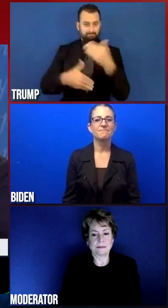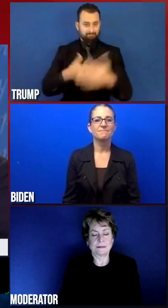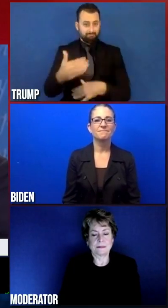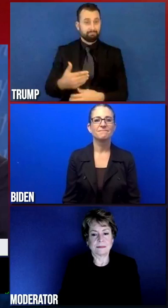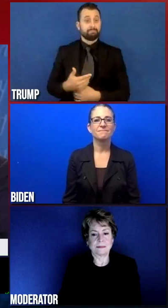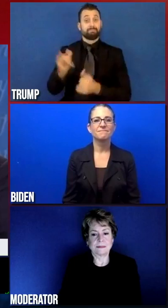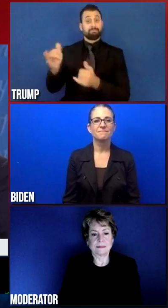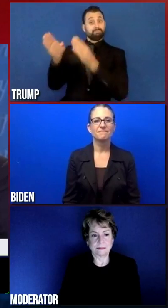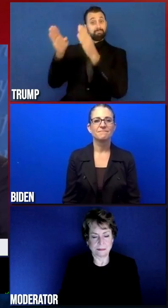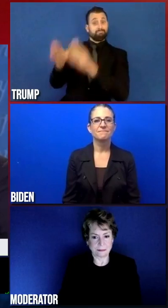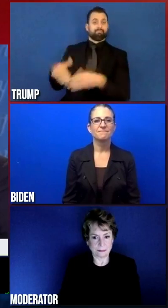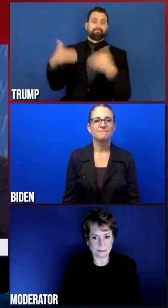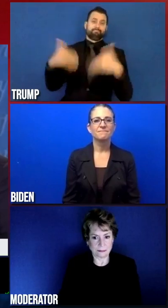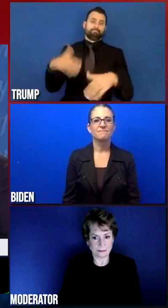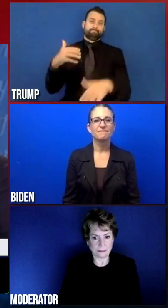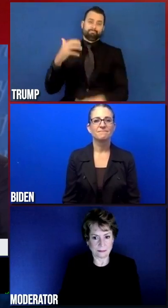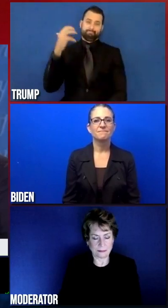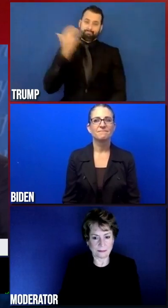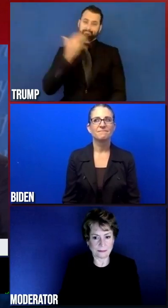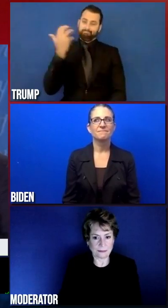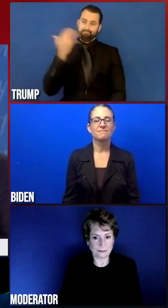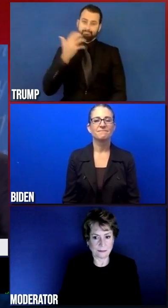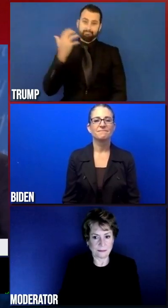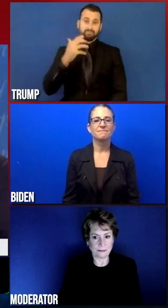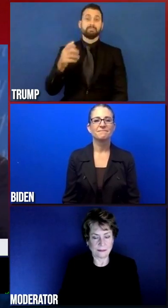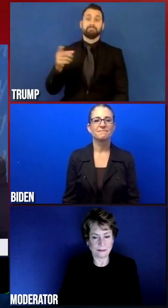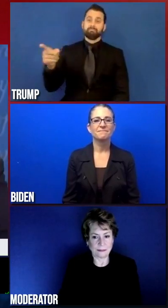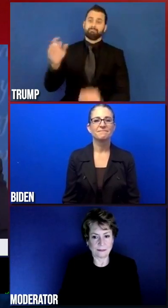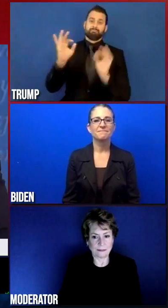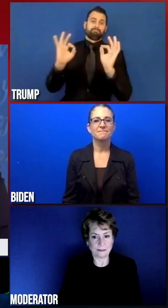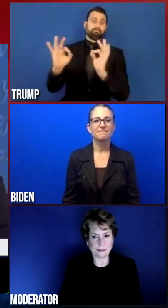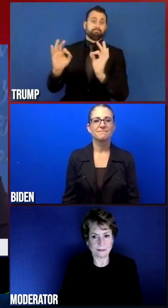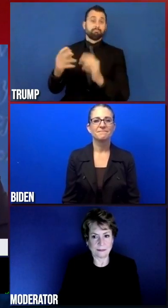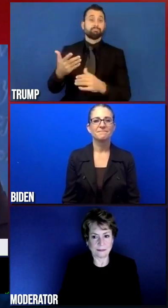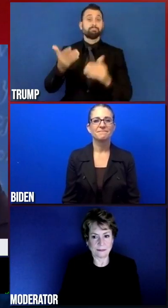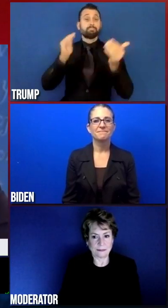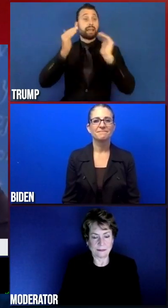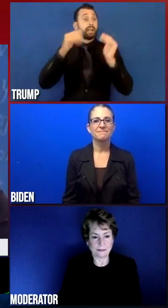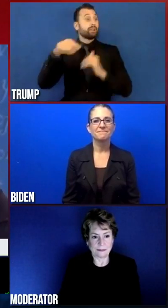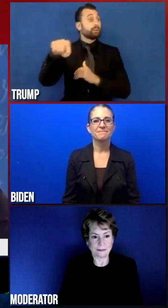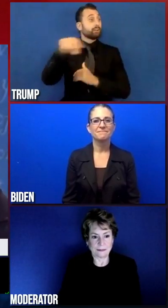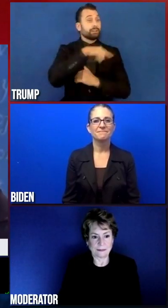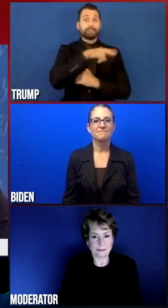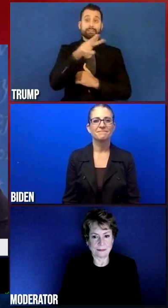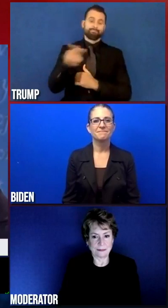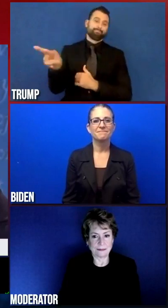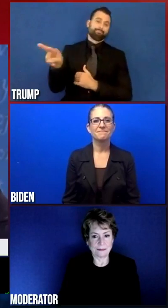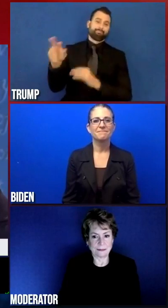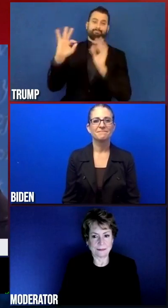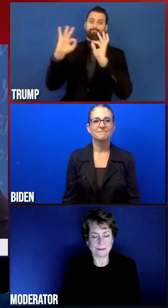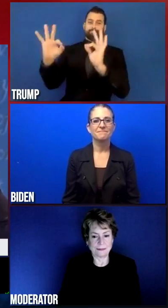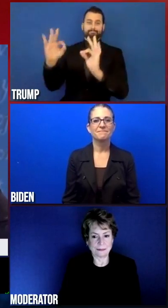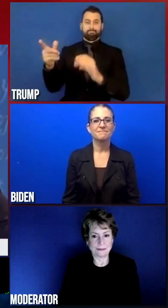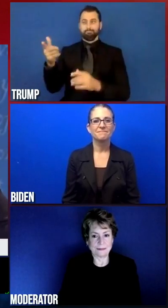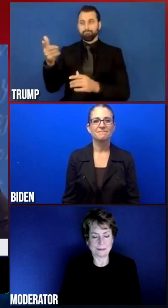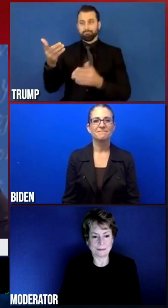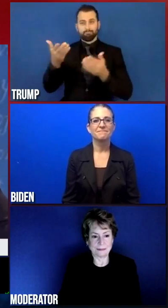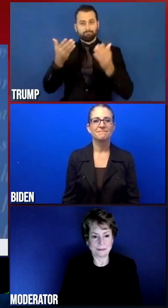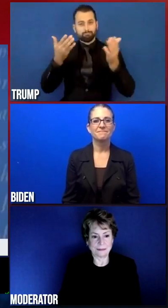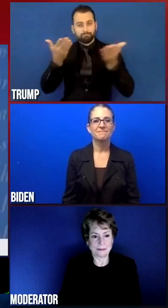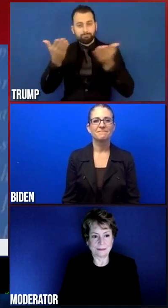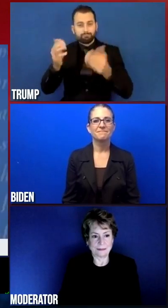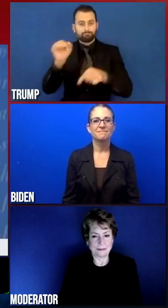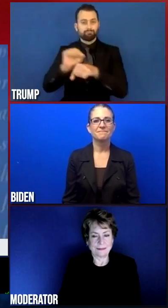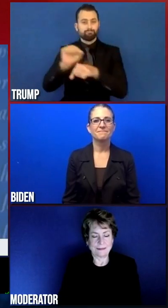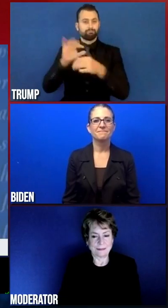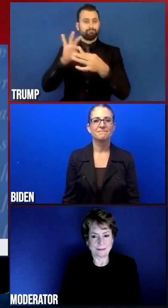good as anybody that has served on that court. We really feel that. We have a professor at Notre Dame, highly respected by all, said she's the single